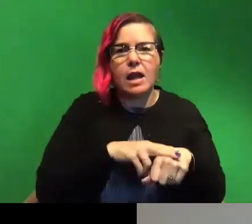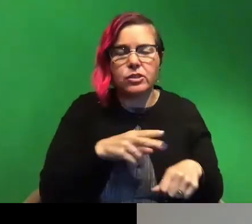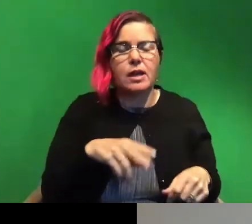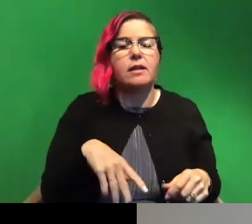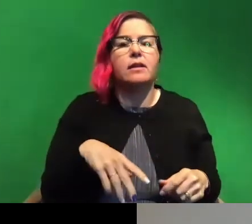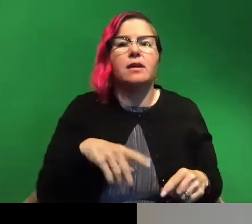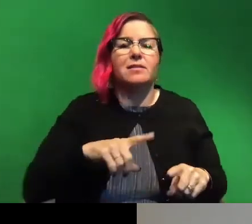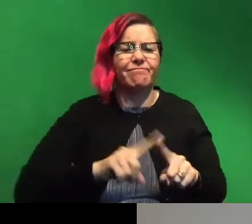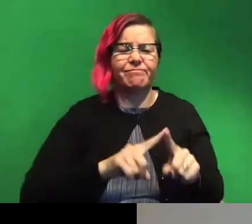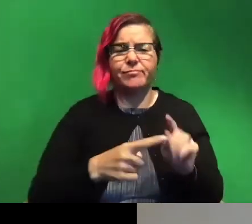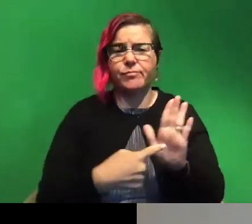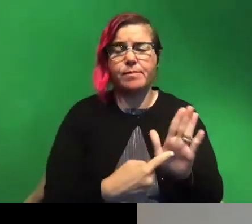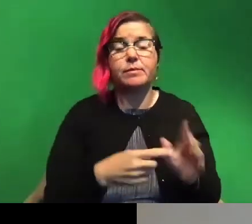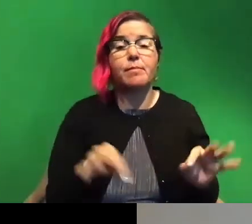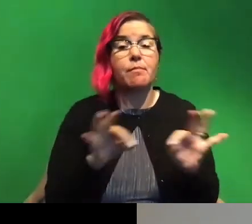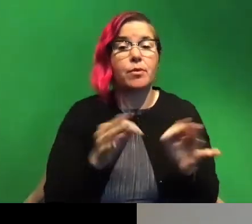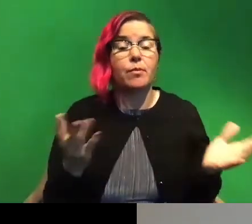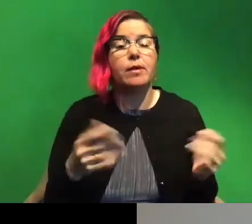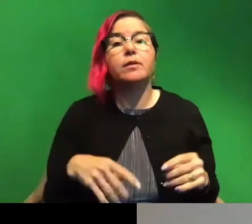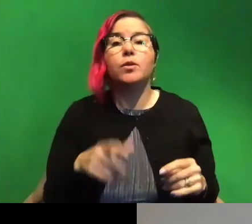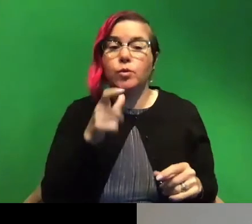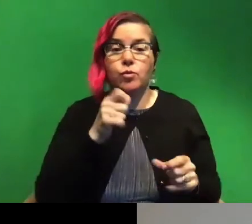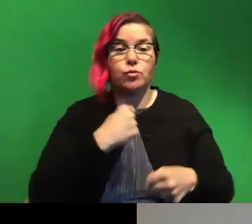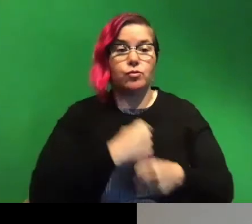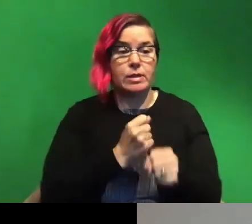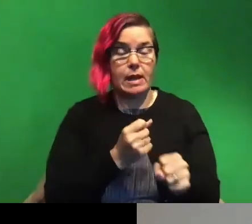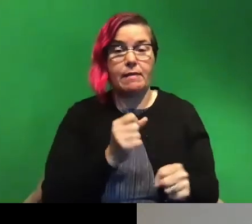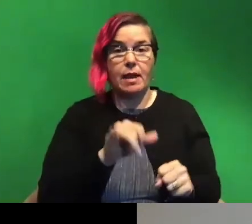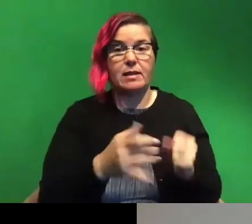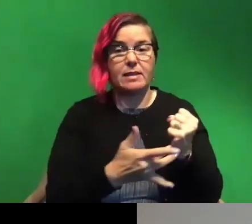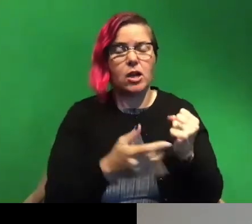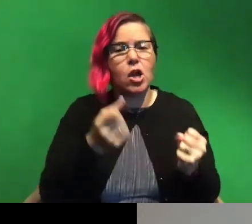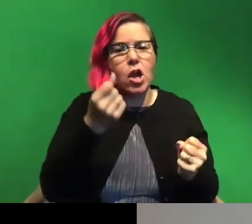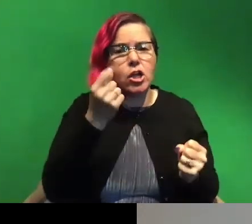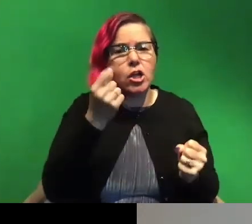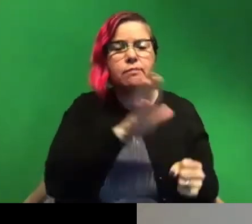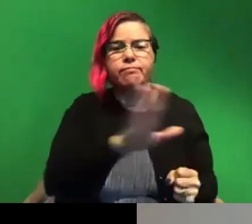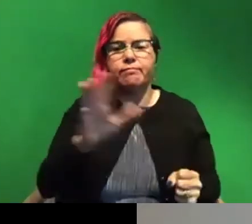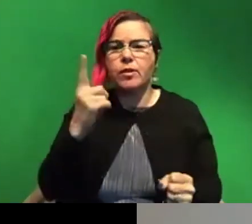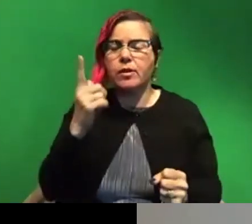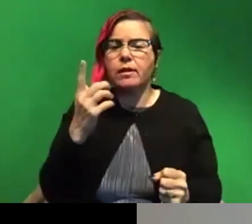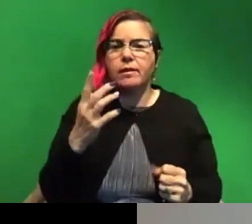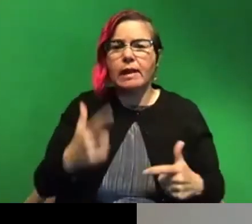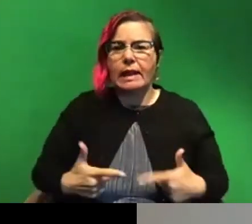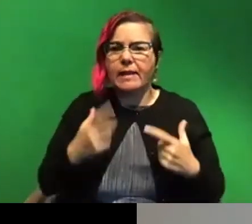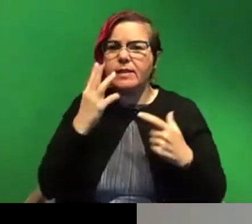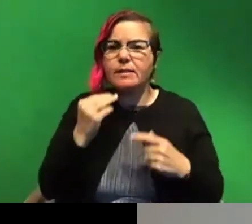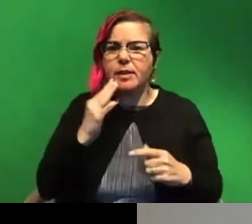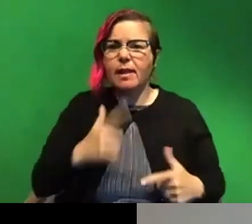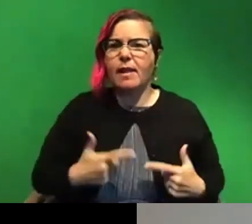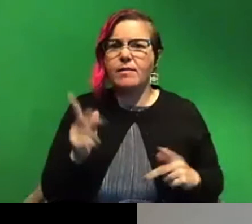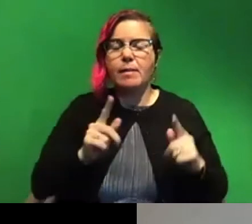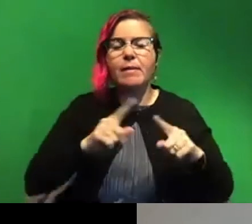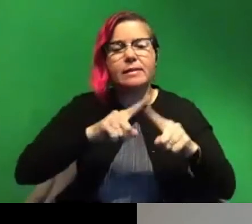representation. And it's important that the people who create the technologies understand what the lived experiences are of the lives of the people of a